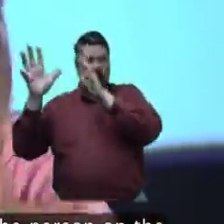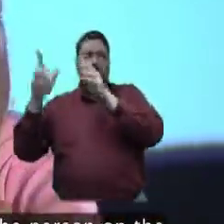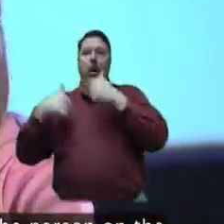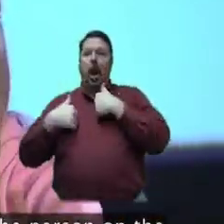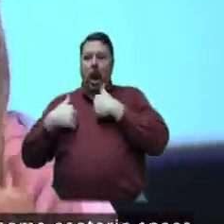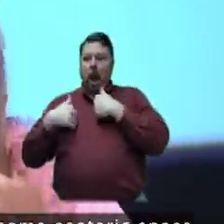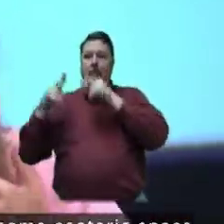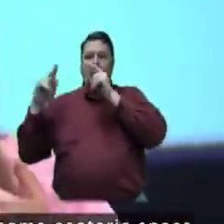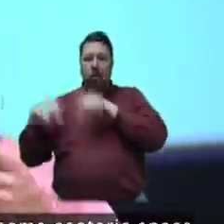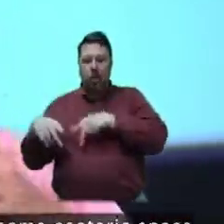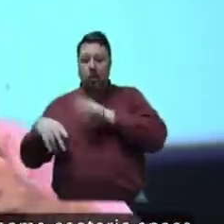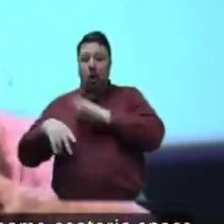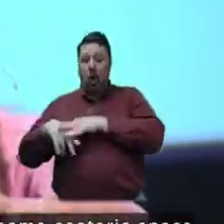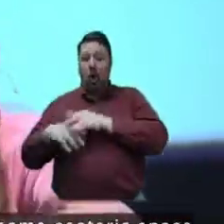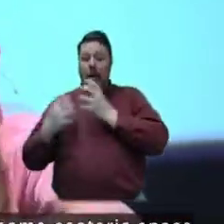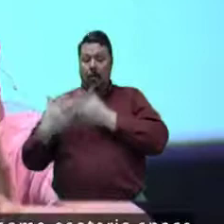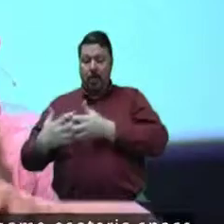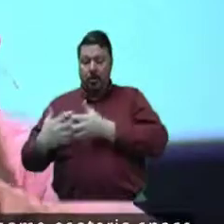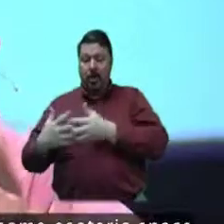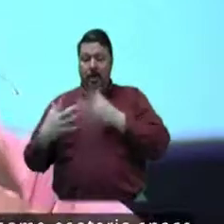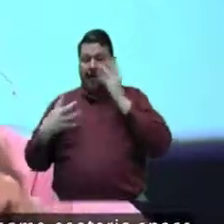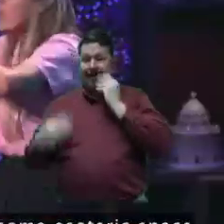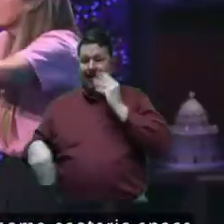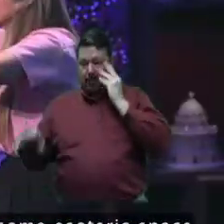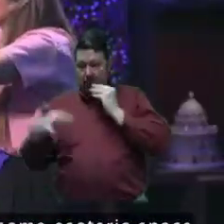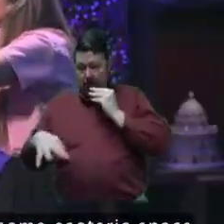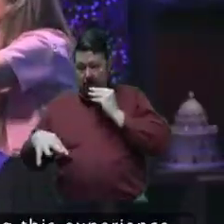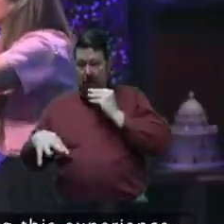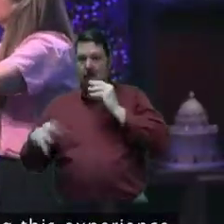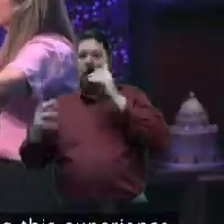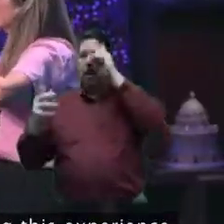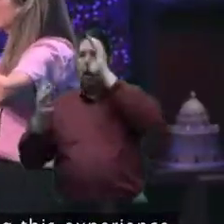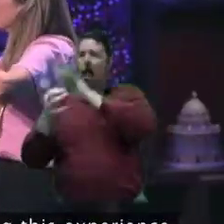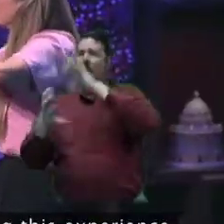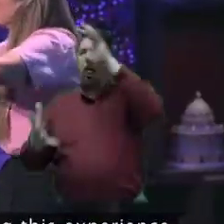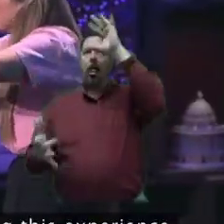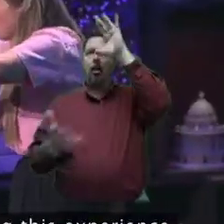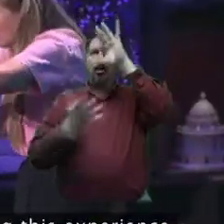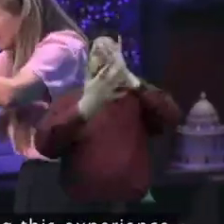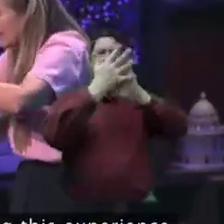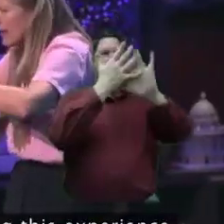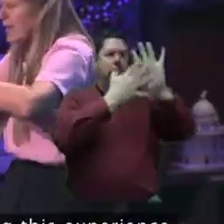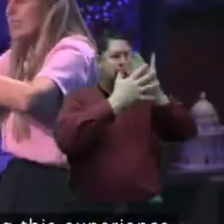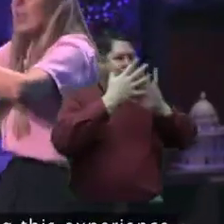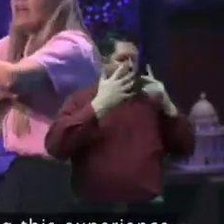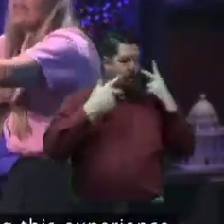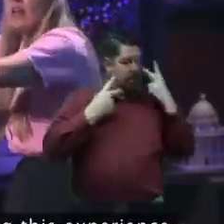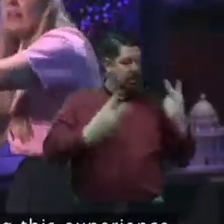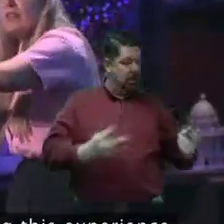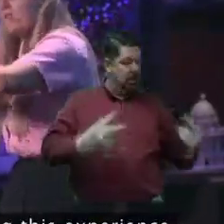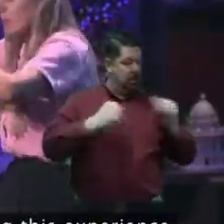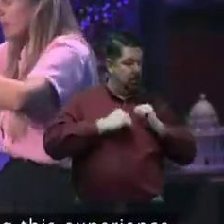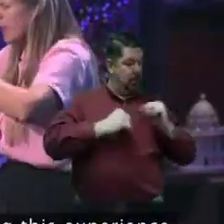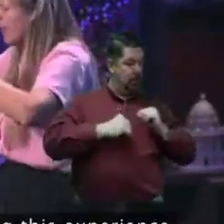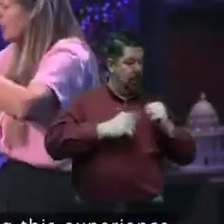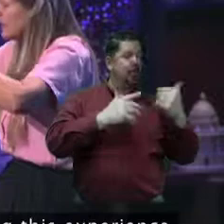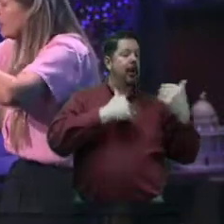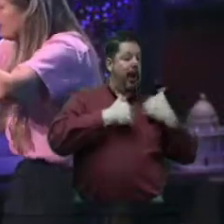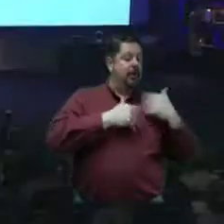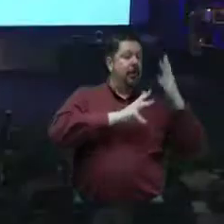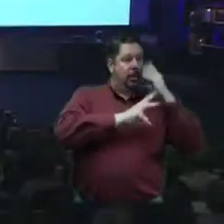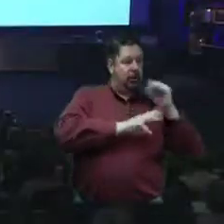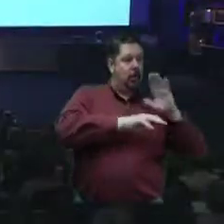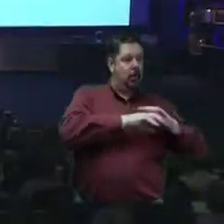where I'm the person on the machine having the experience, to some esoteric space where I'm witnessing myself having this